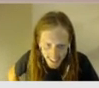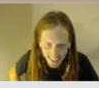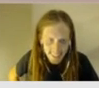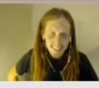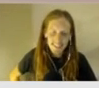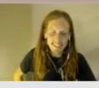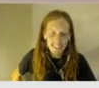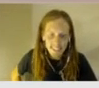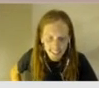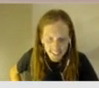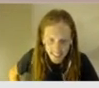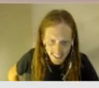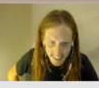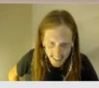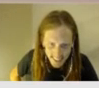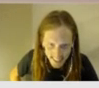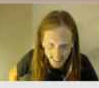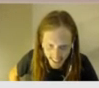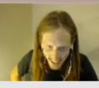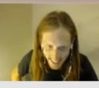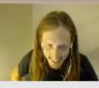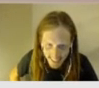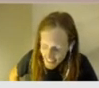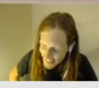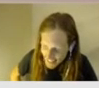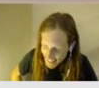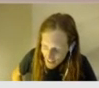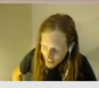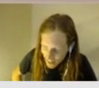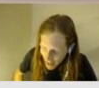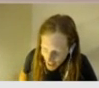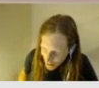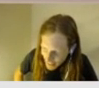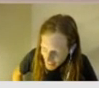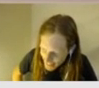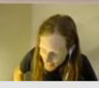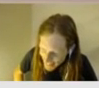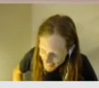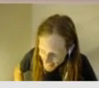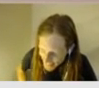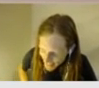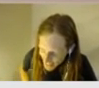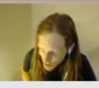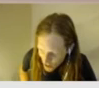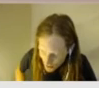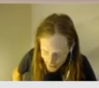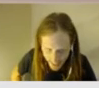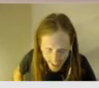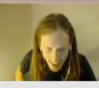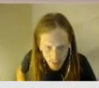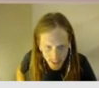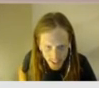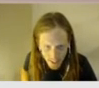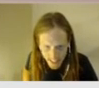because you have to have something at the end of the day. Yeah, so it's like figuring out how to, it's this art of figuring